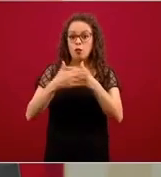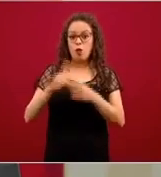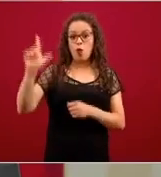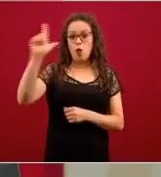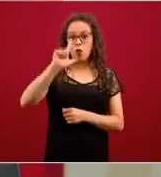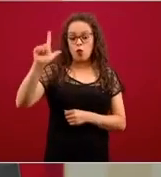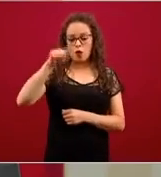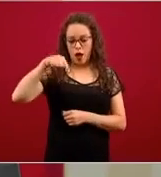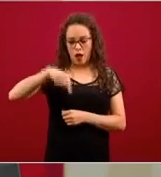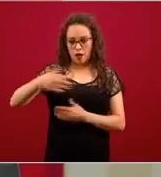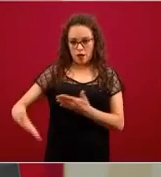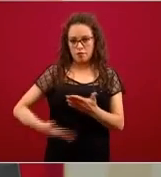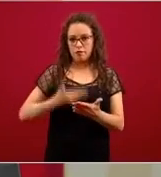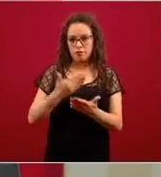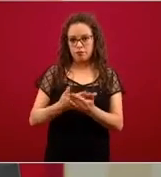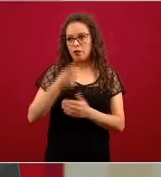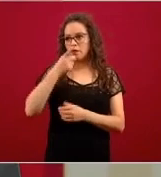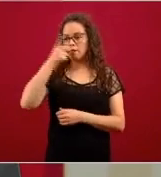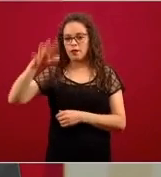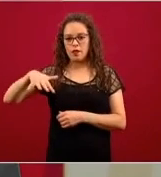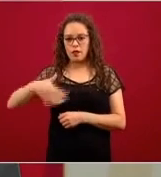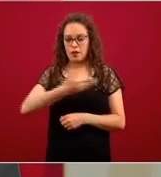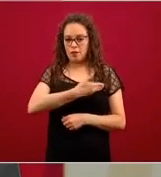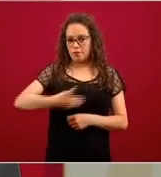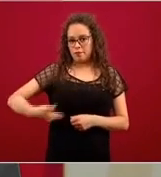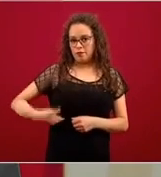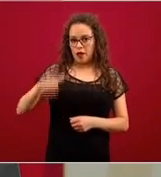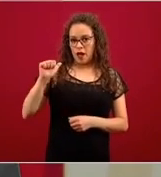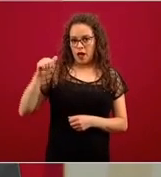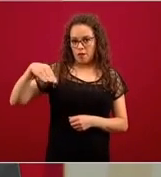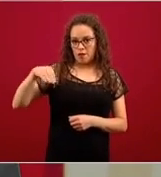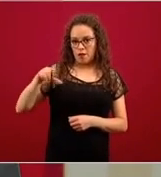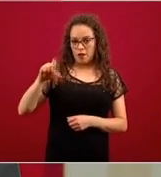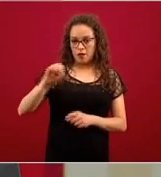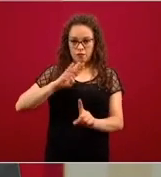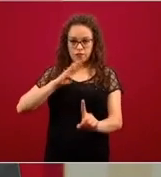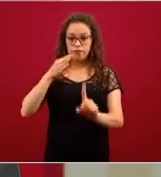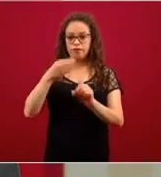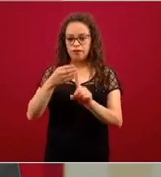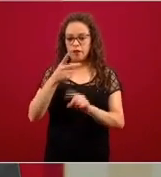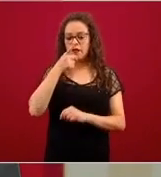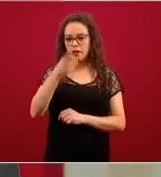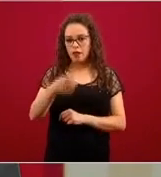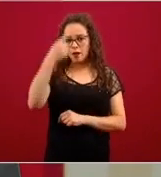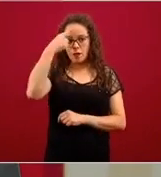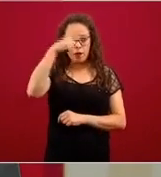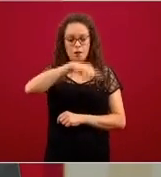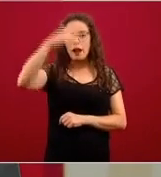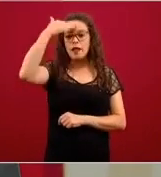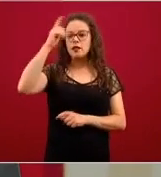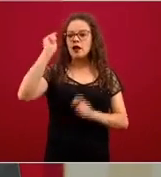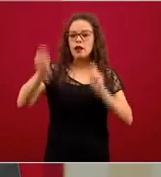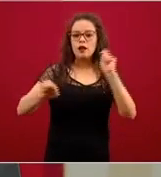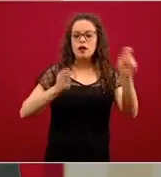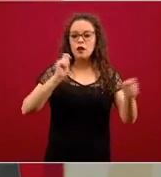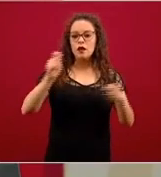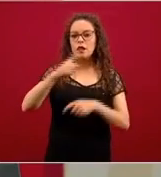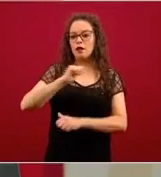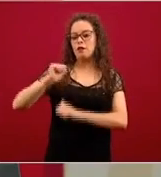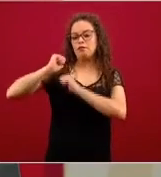learning about this, and next Monday, we're going to present on this at a specific session called Who's